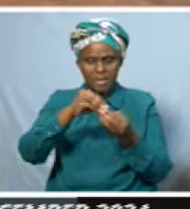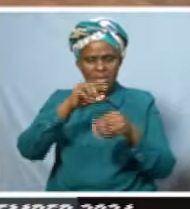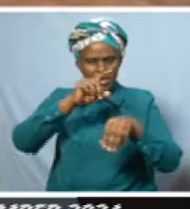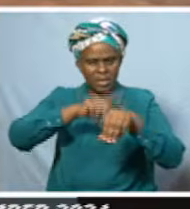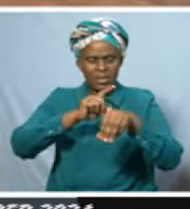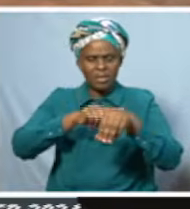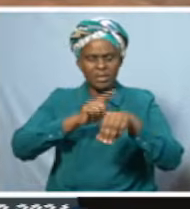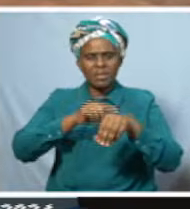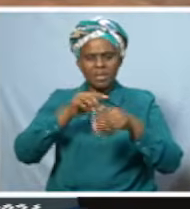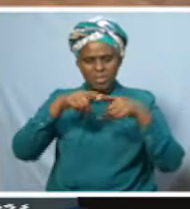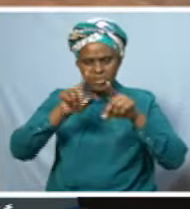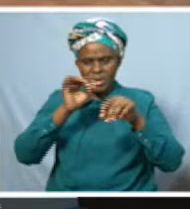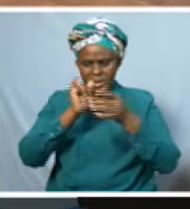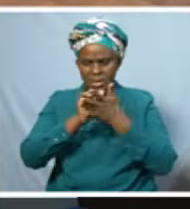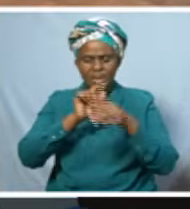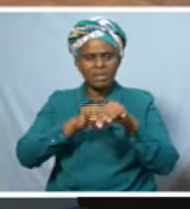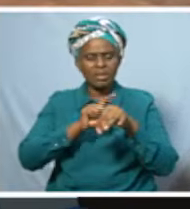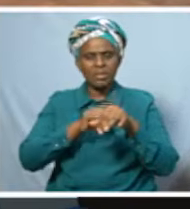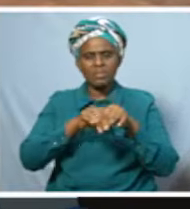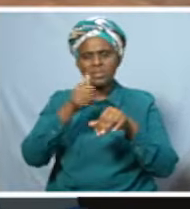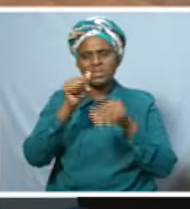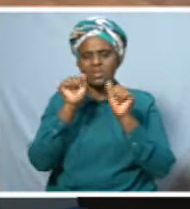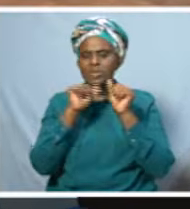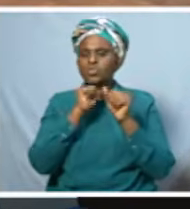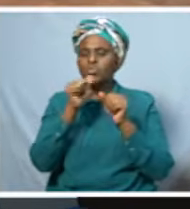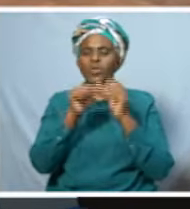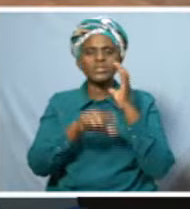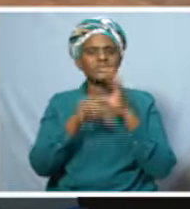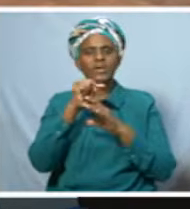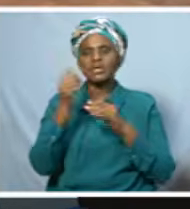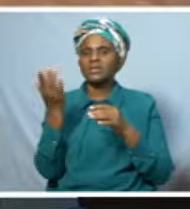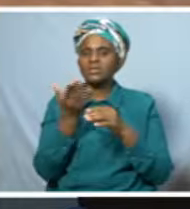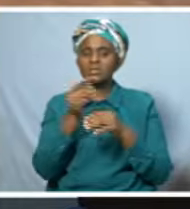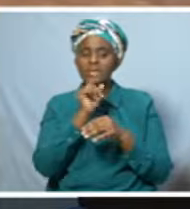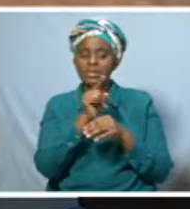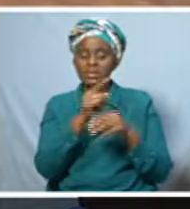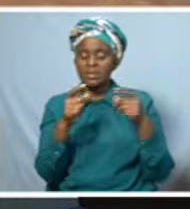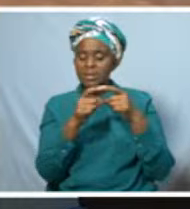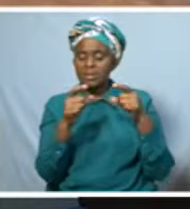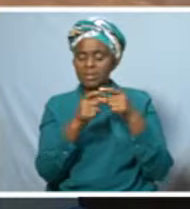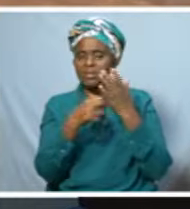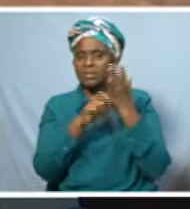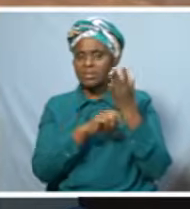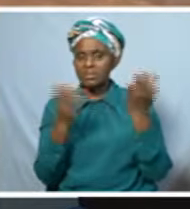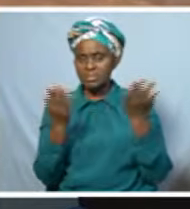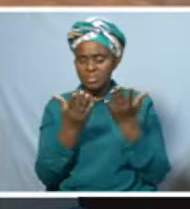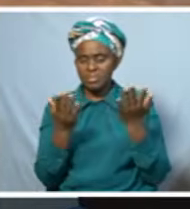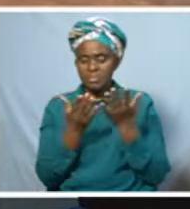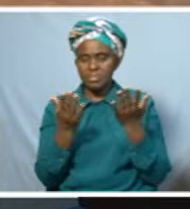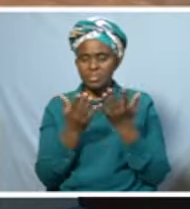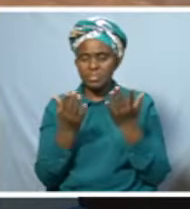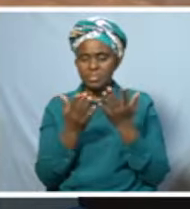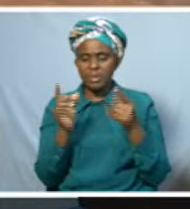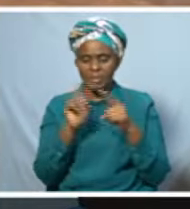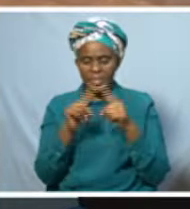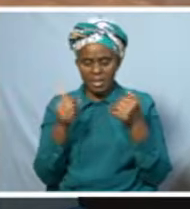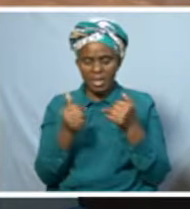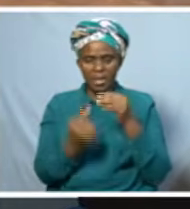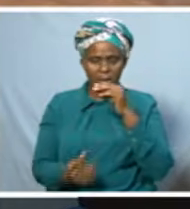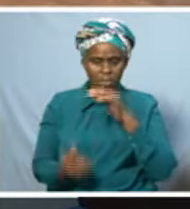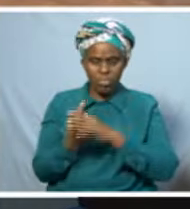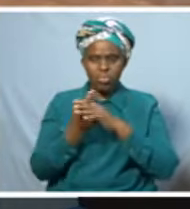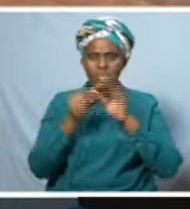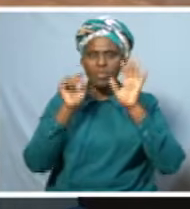that period, you couldn't find these receipts. But